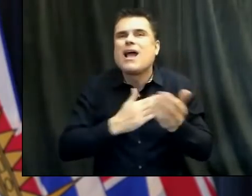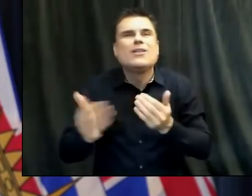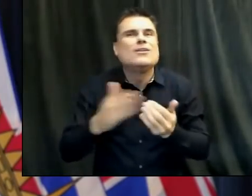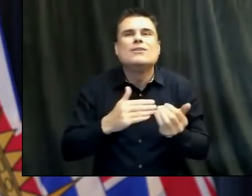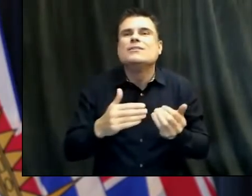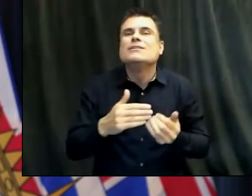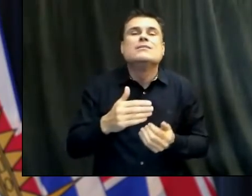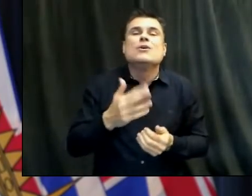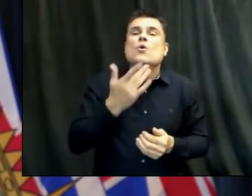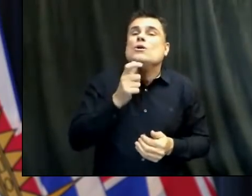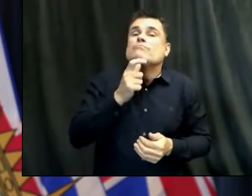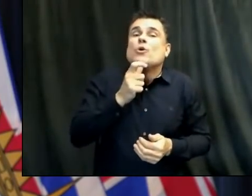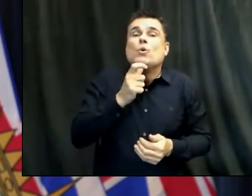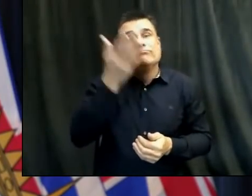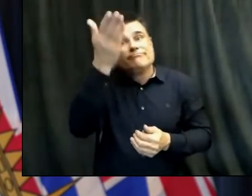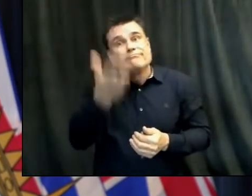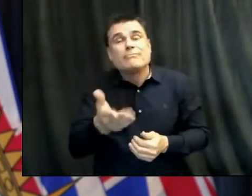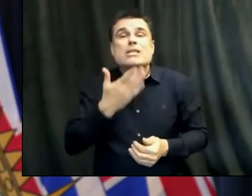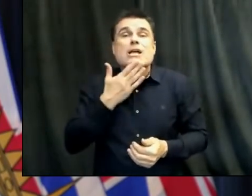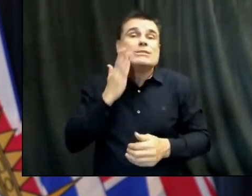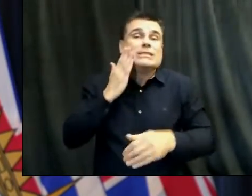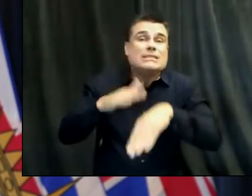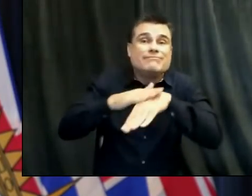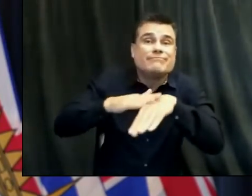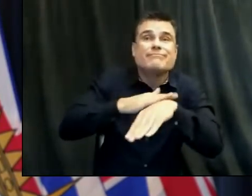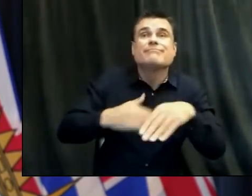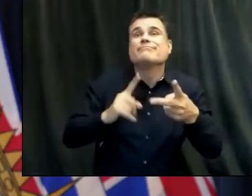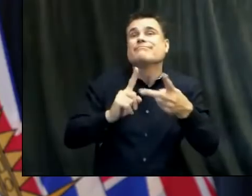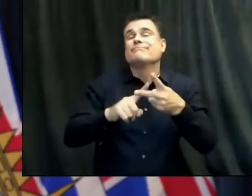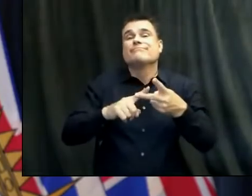of the issues that we see